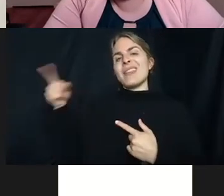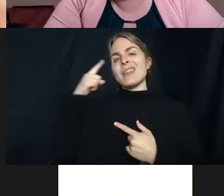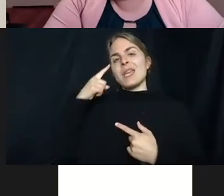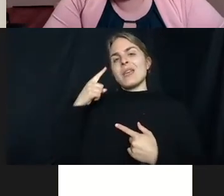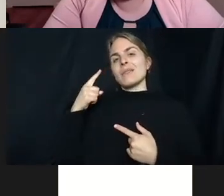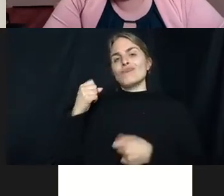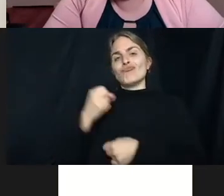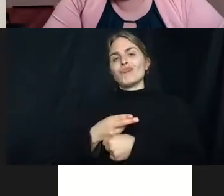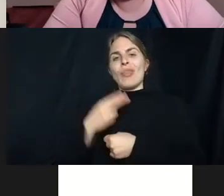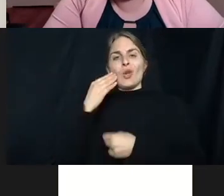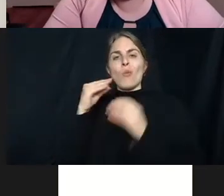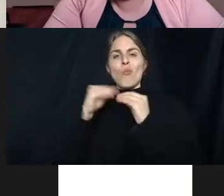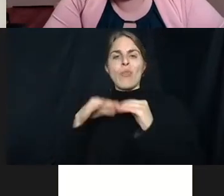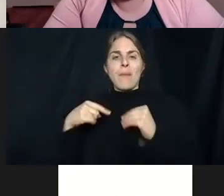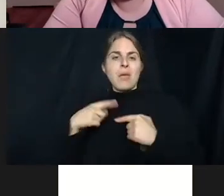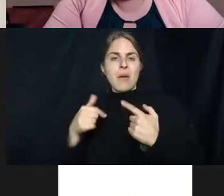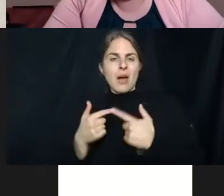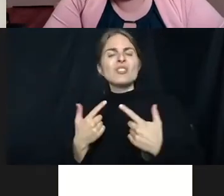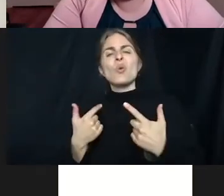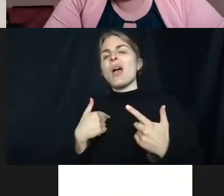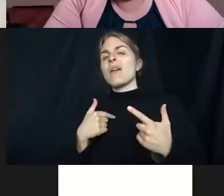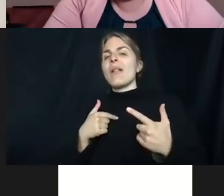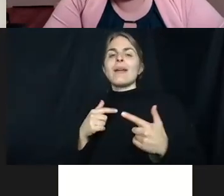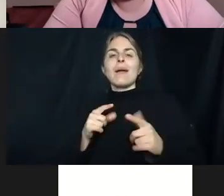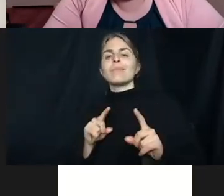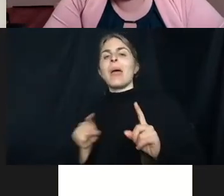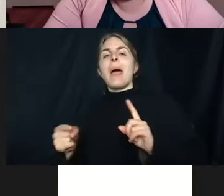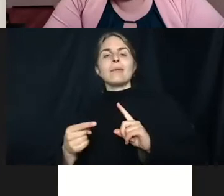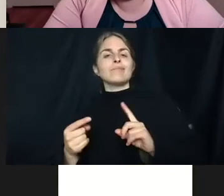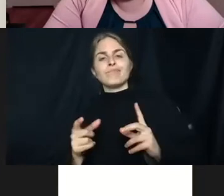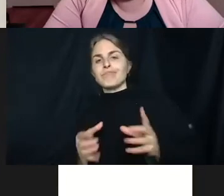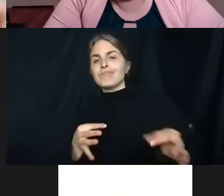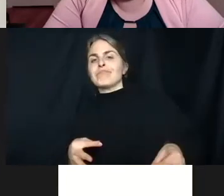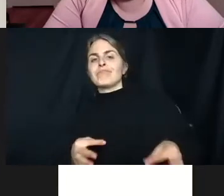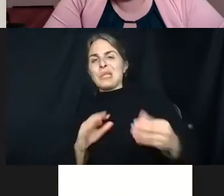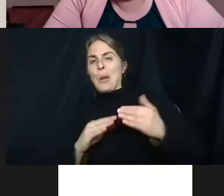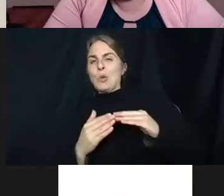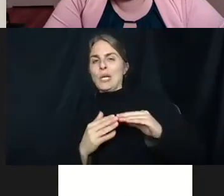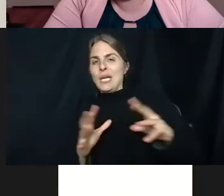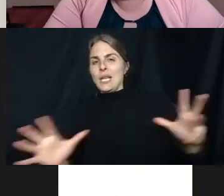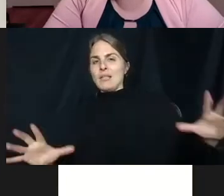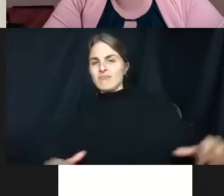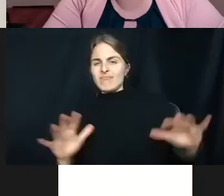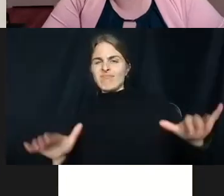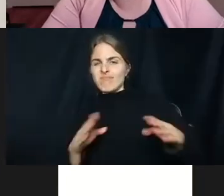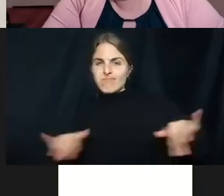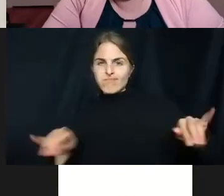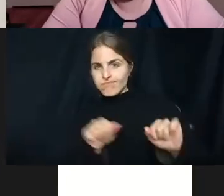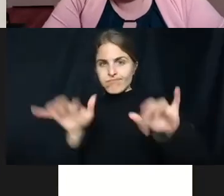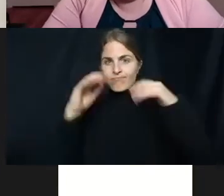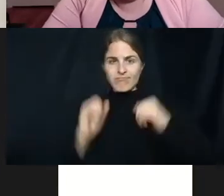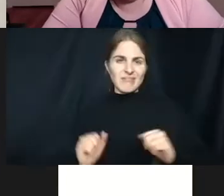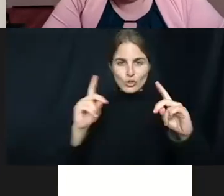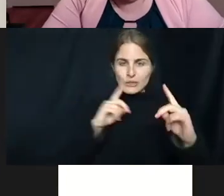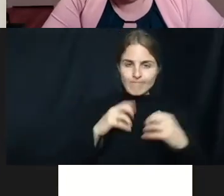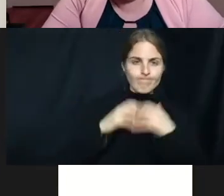so, yeah, a little bit of a backdoor approach, but that's why we've shifted our efforts to try and educate